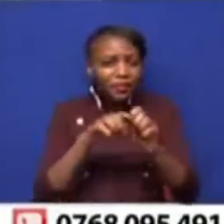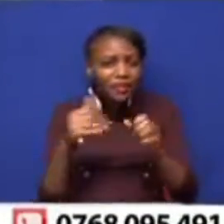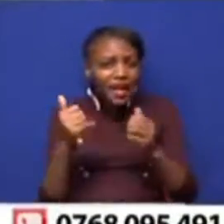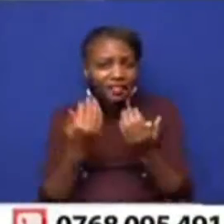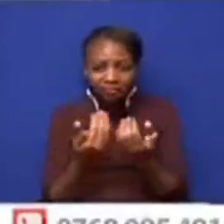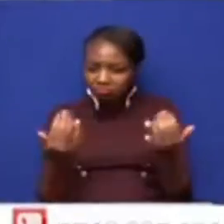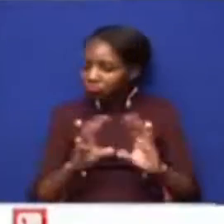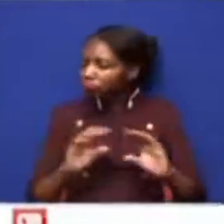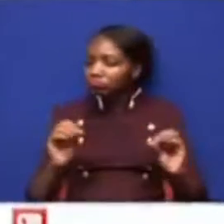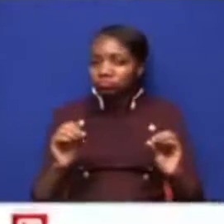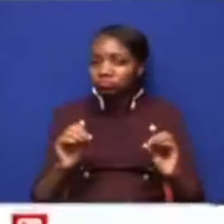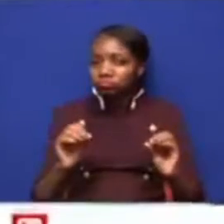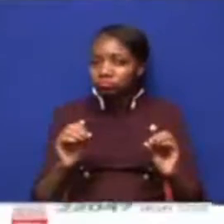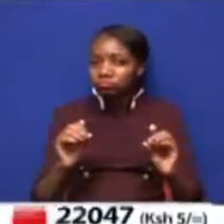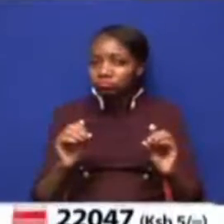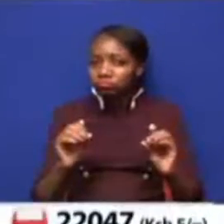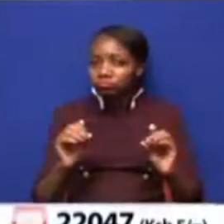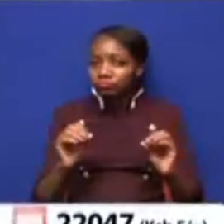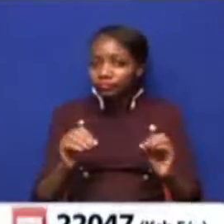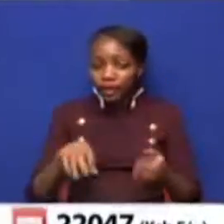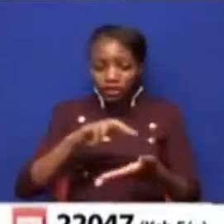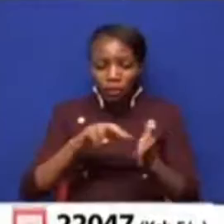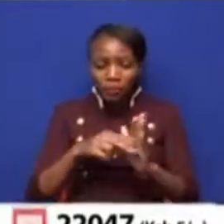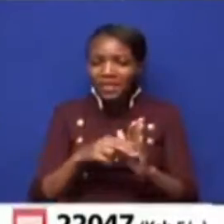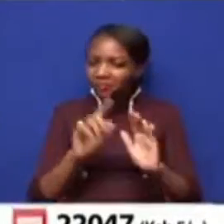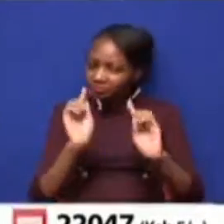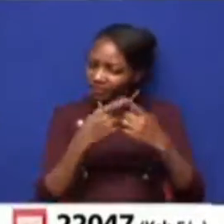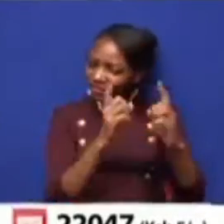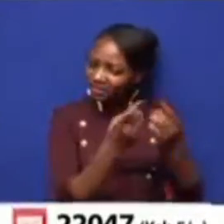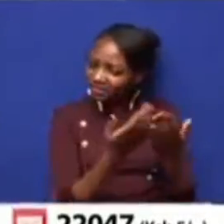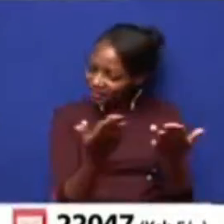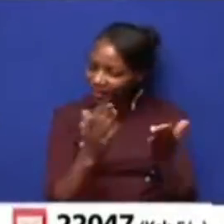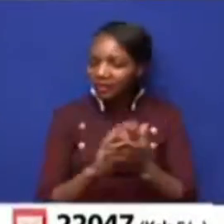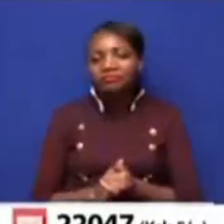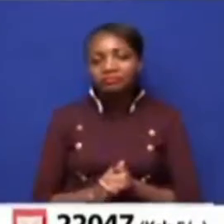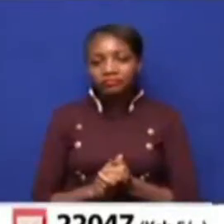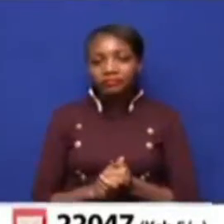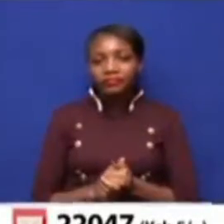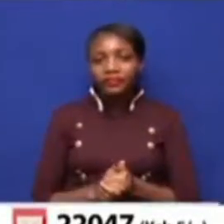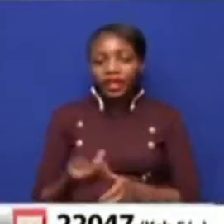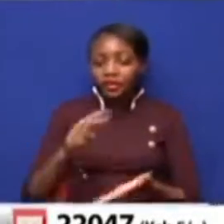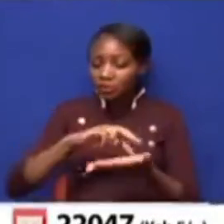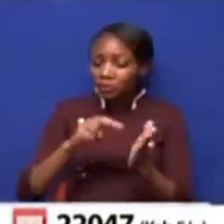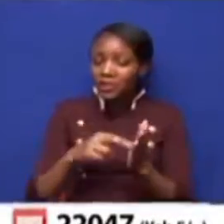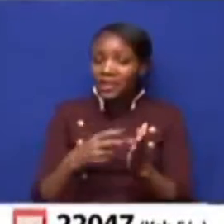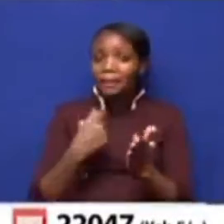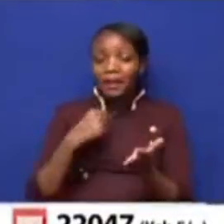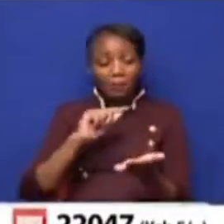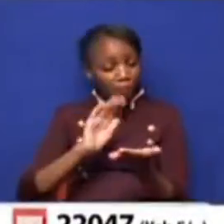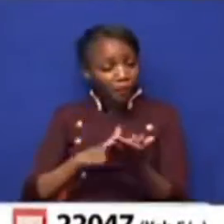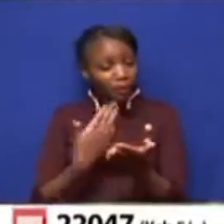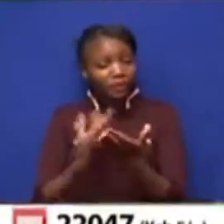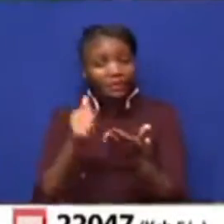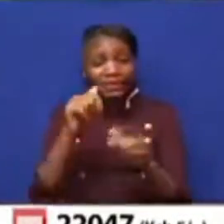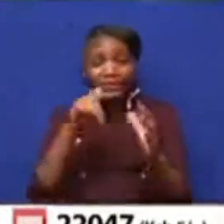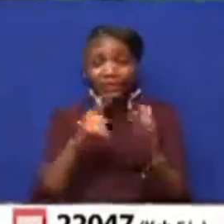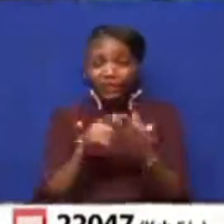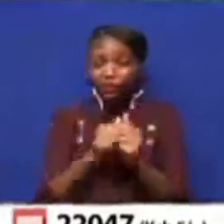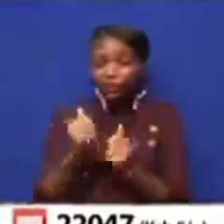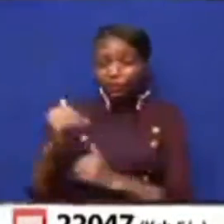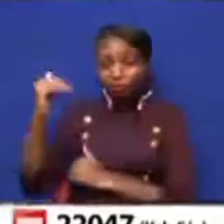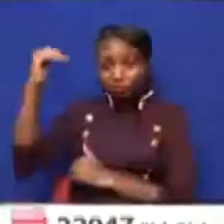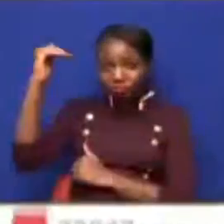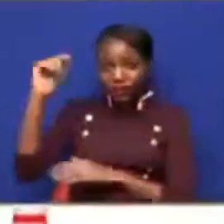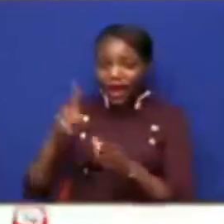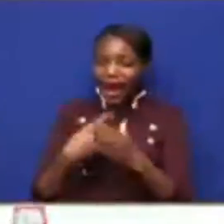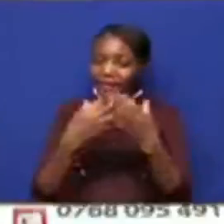ako nursery ama PP1 hivyo. Kwa hivyo wageanza na hawa wakubwa. And if schools were